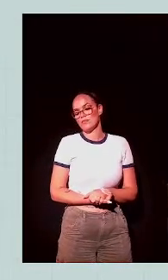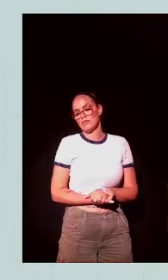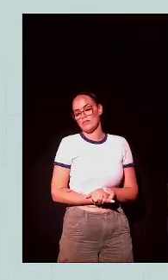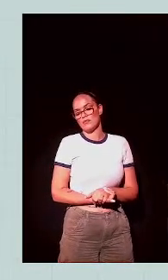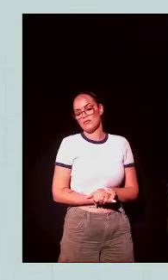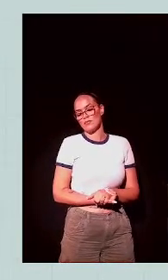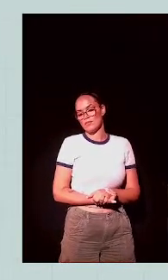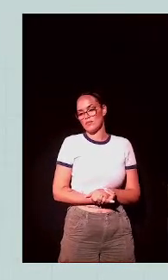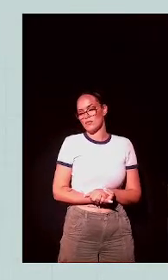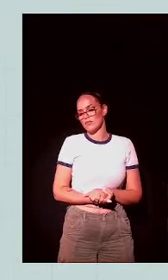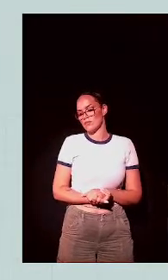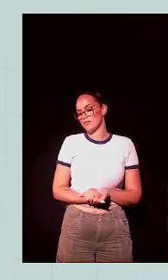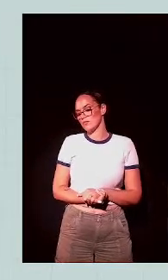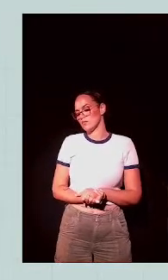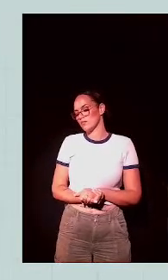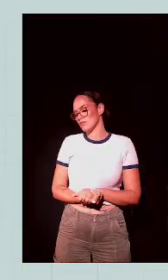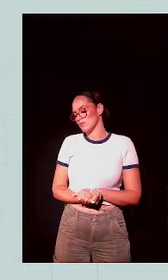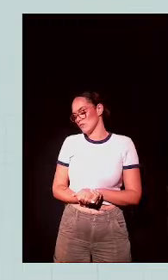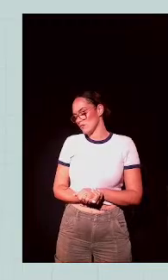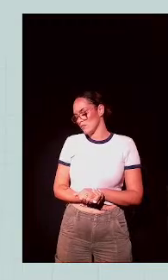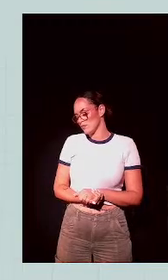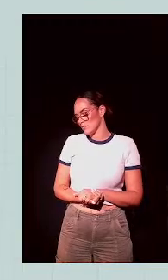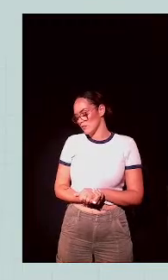to create something completely different.